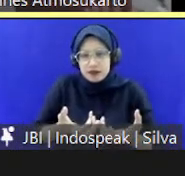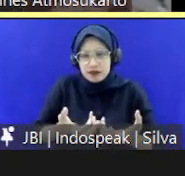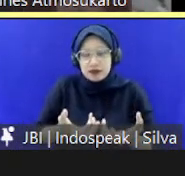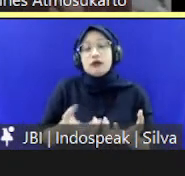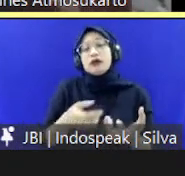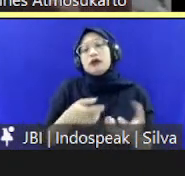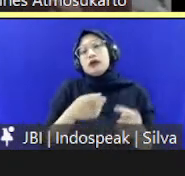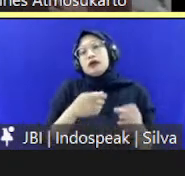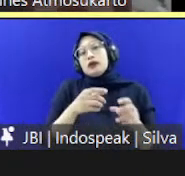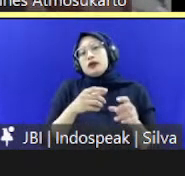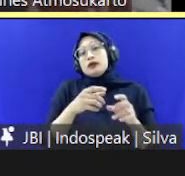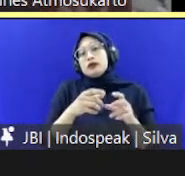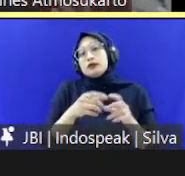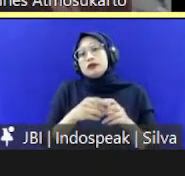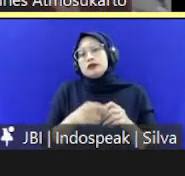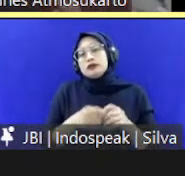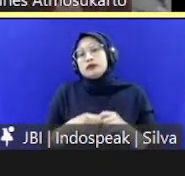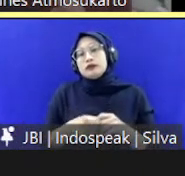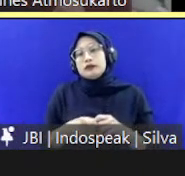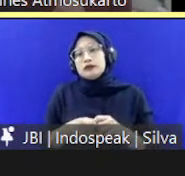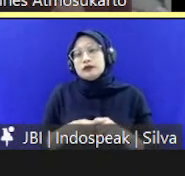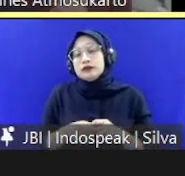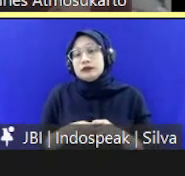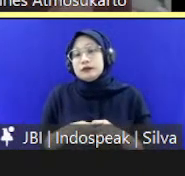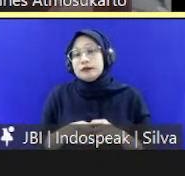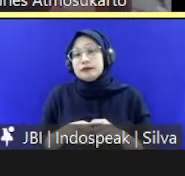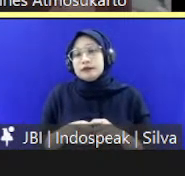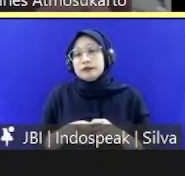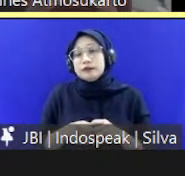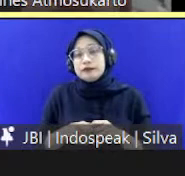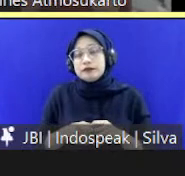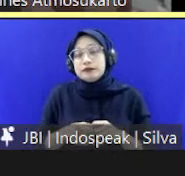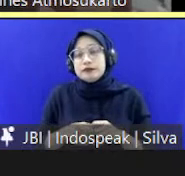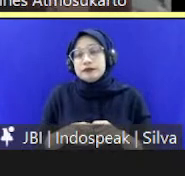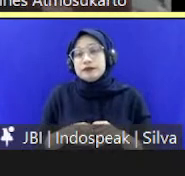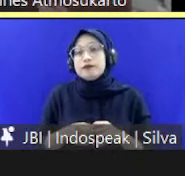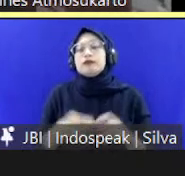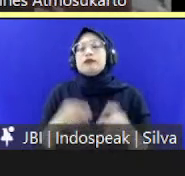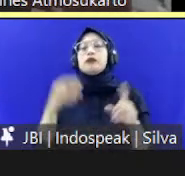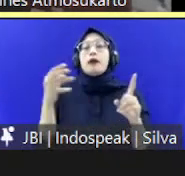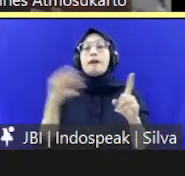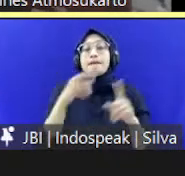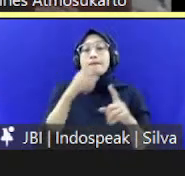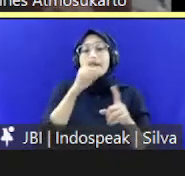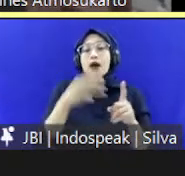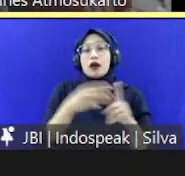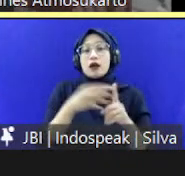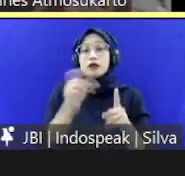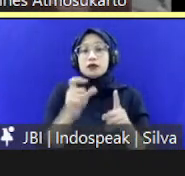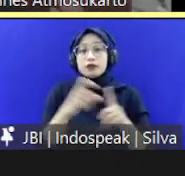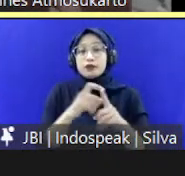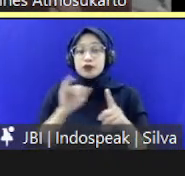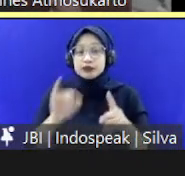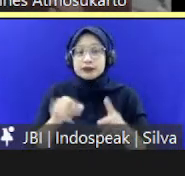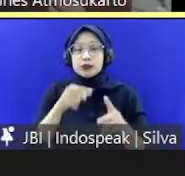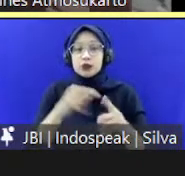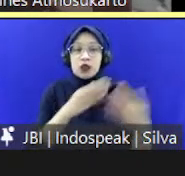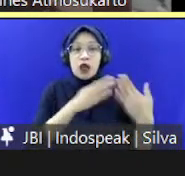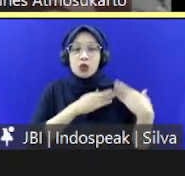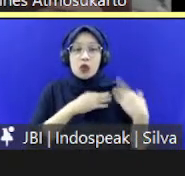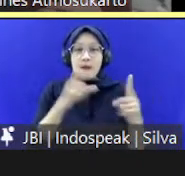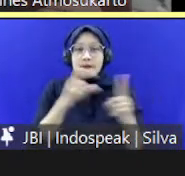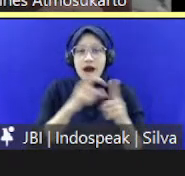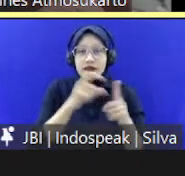he's got to be a numbers person, and he is. And his input in improving the data, has been